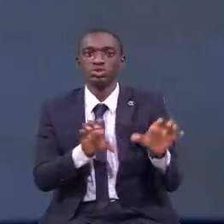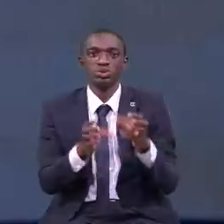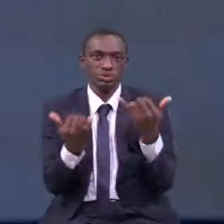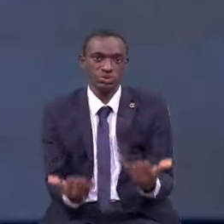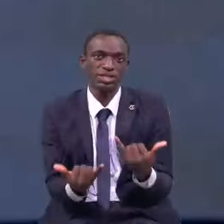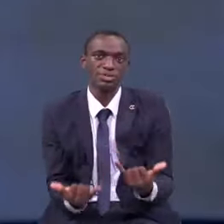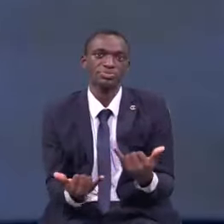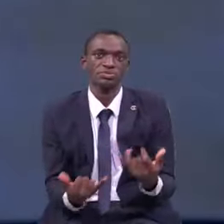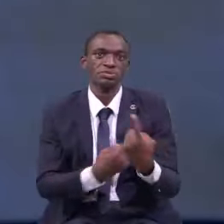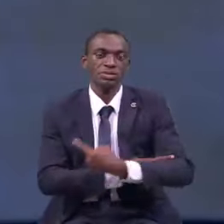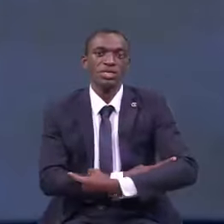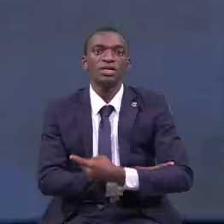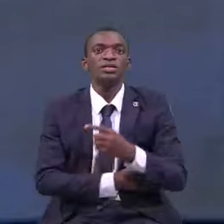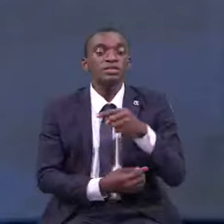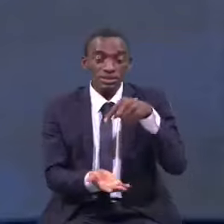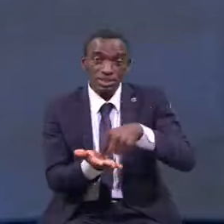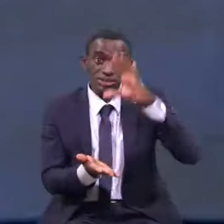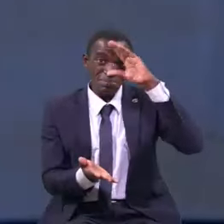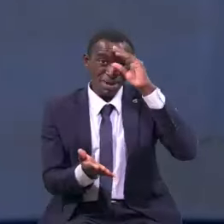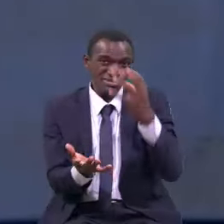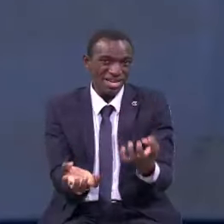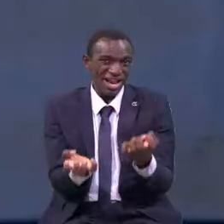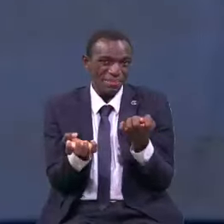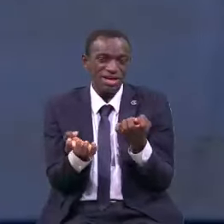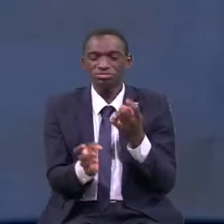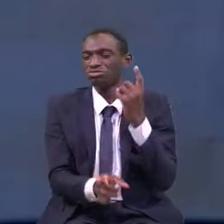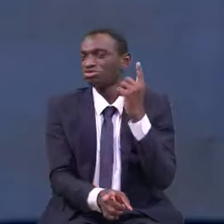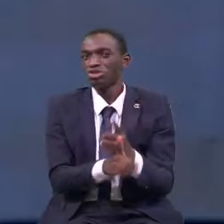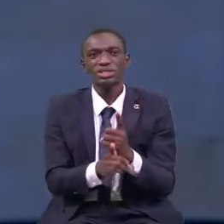This leper is just a sample.